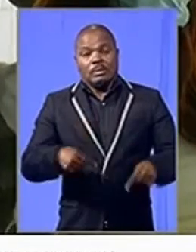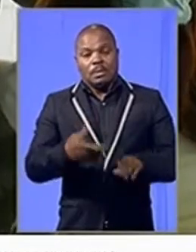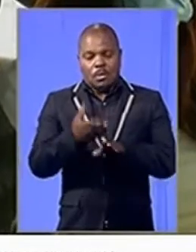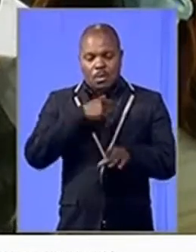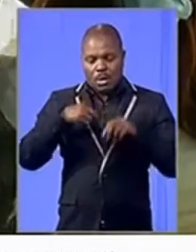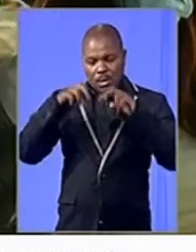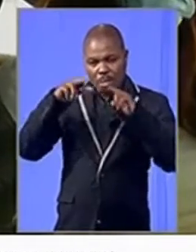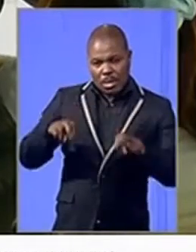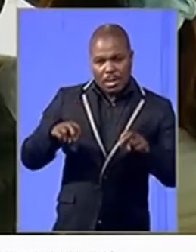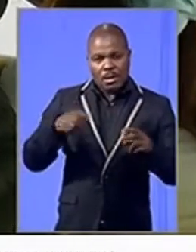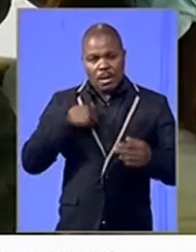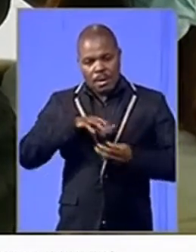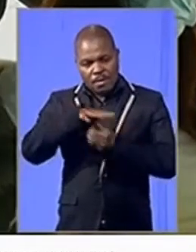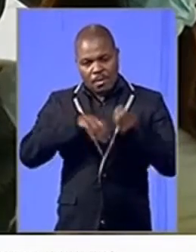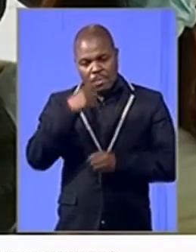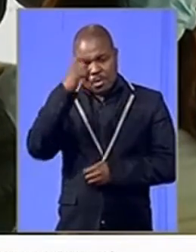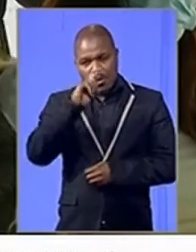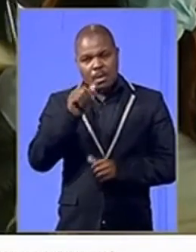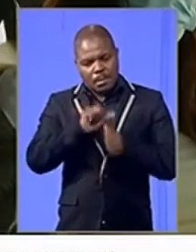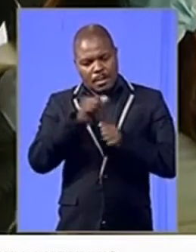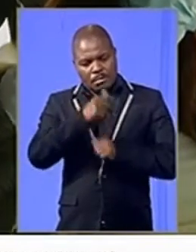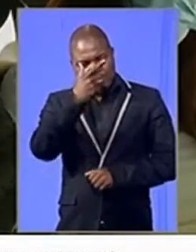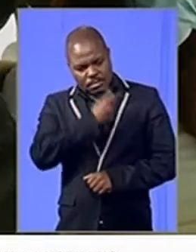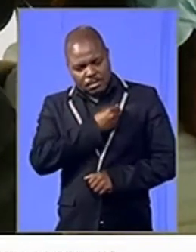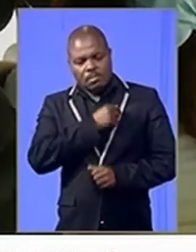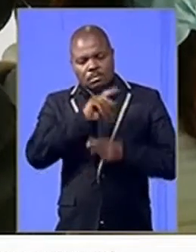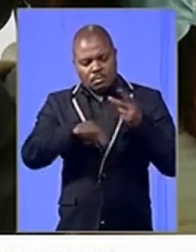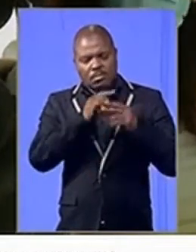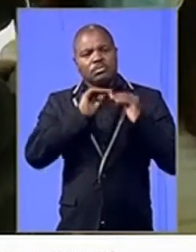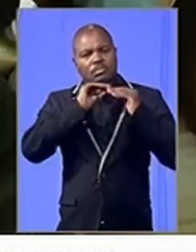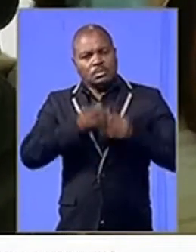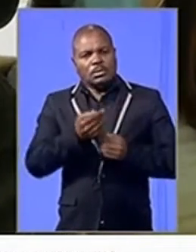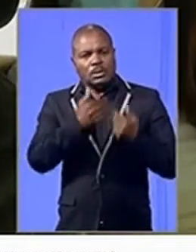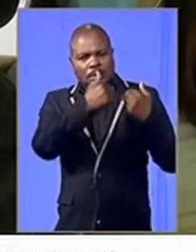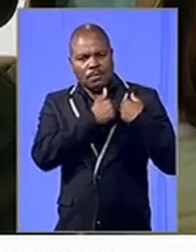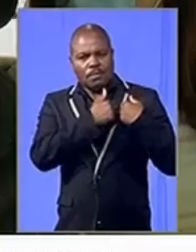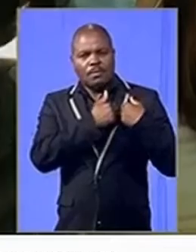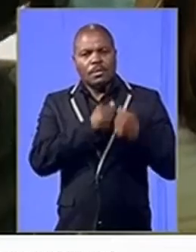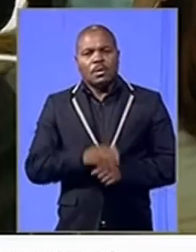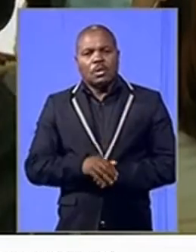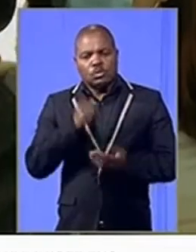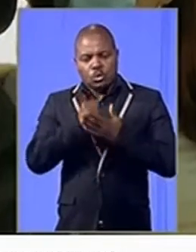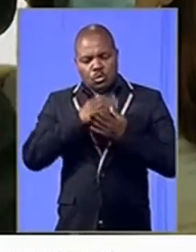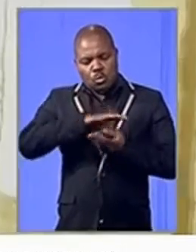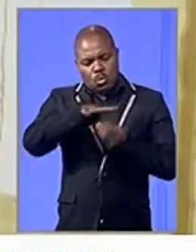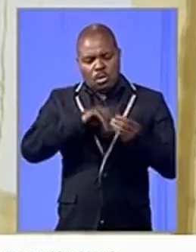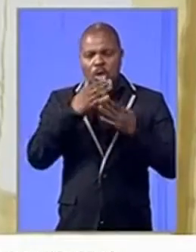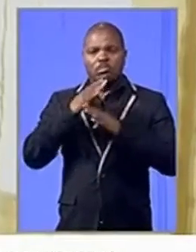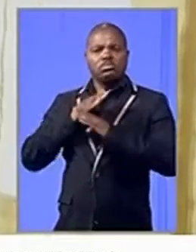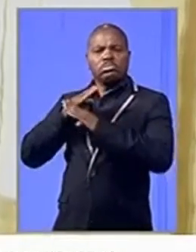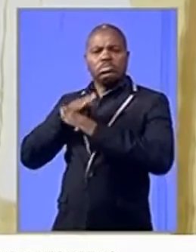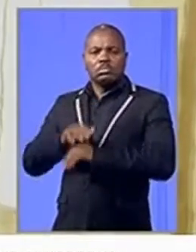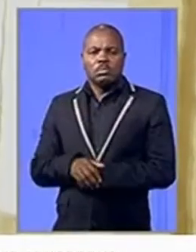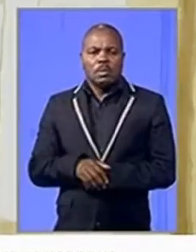everything else, and we as a family believe the best thing to do is to get vaccinated and to remain safe for each other and also to create this herd immunity that everybody's talking about. Mo gare